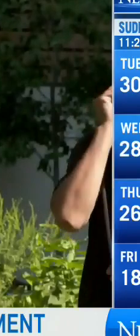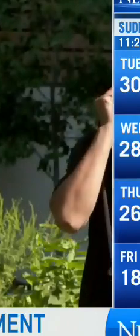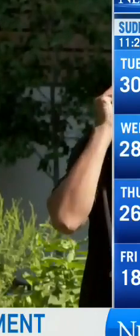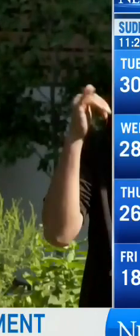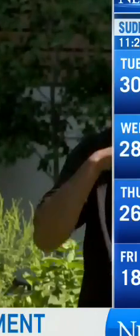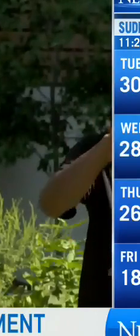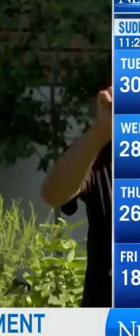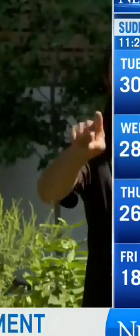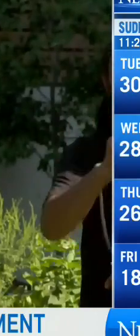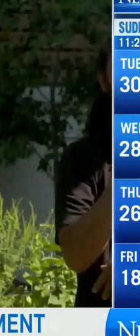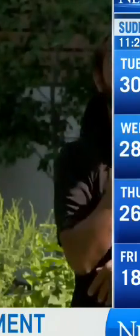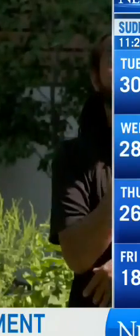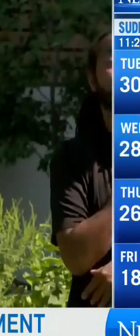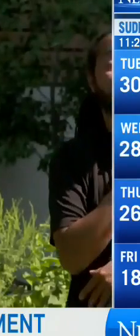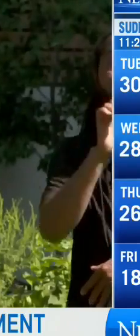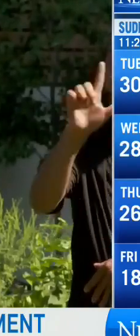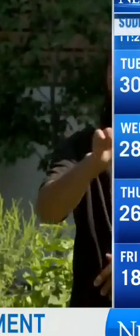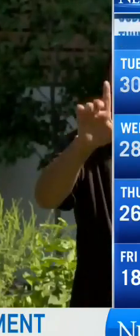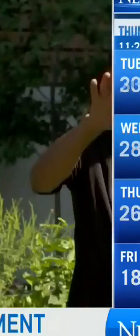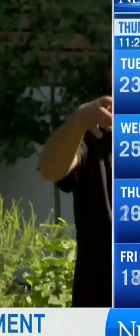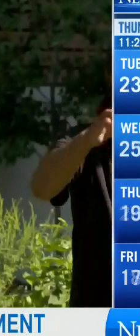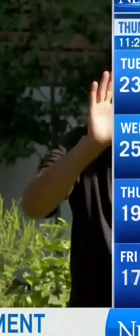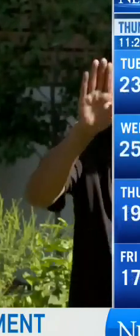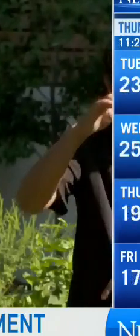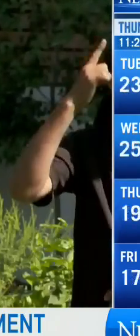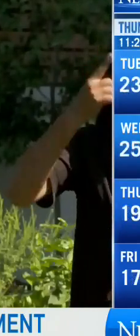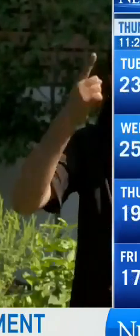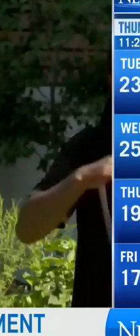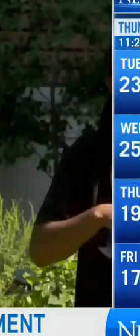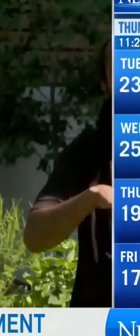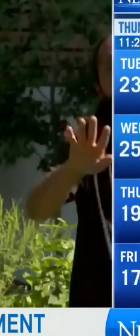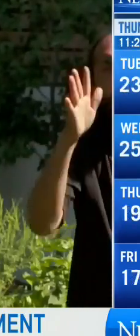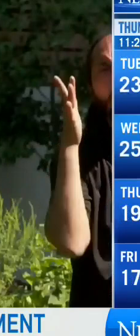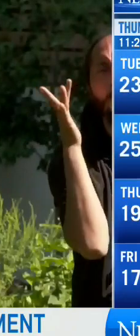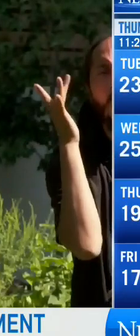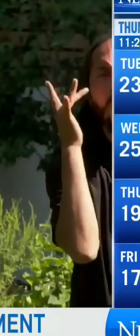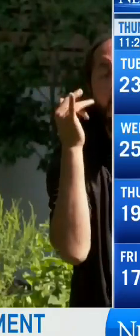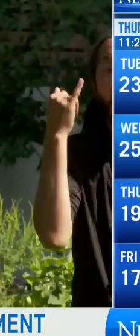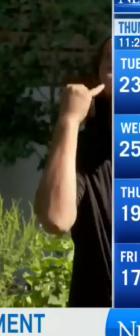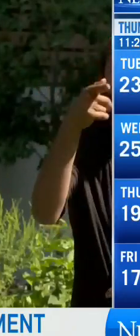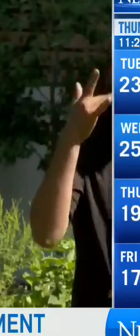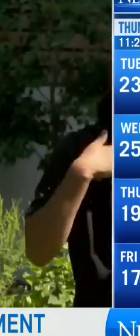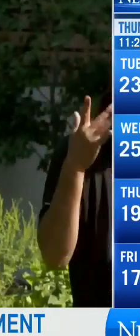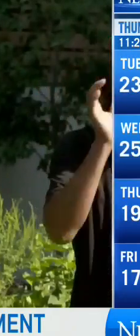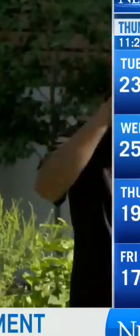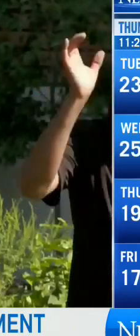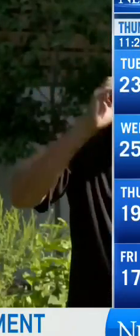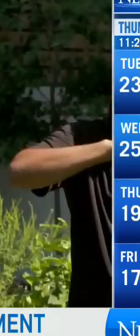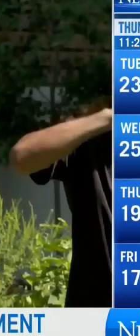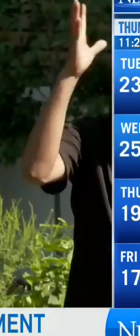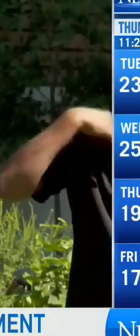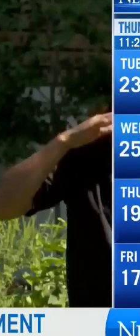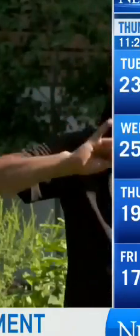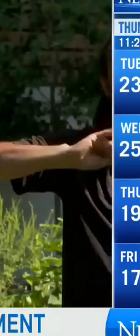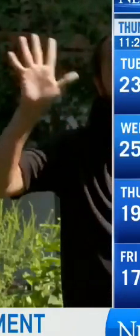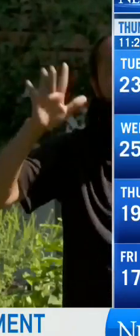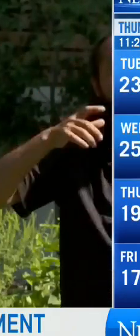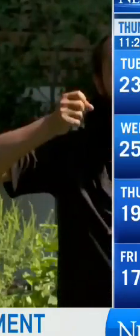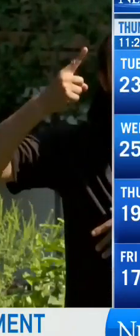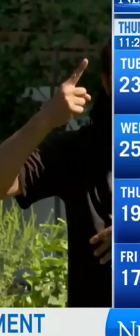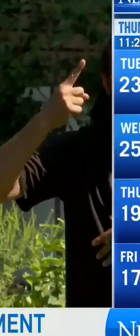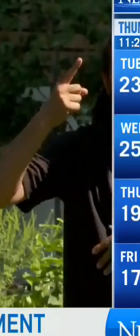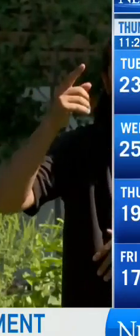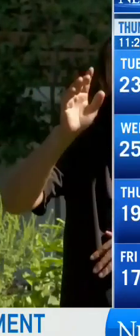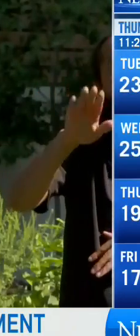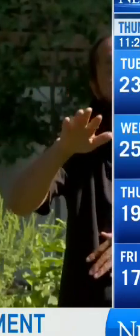why, if you understood the crisis and why, if you are introducing a plan today, did you not A, support any of